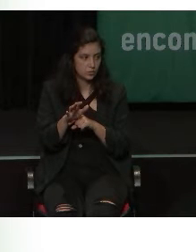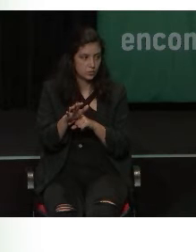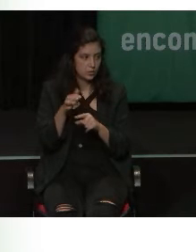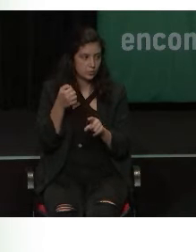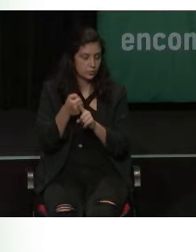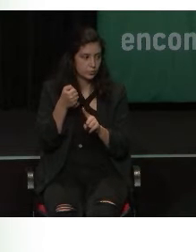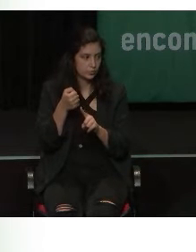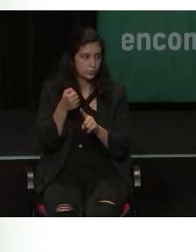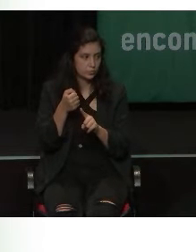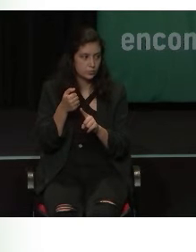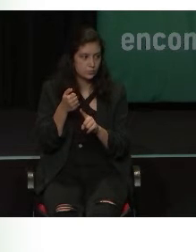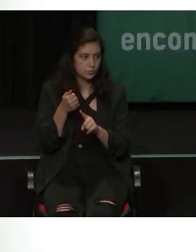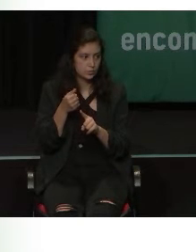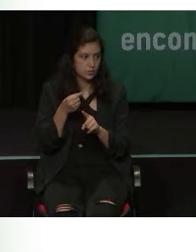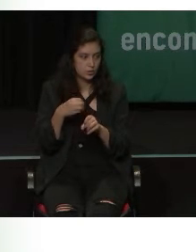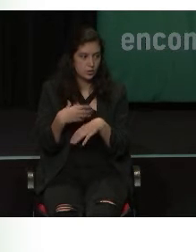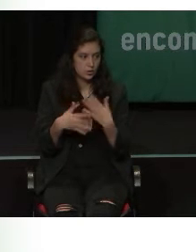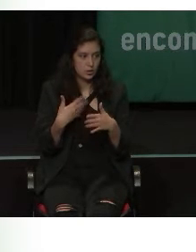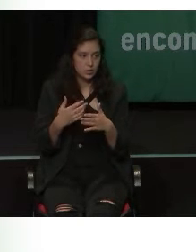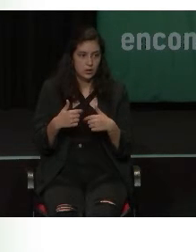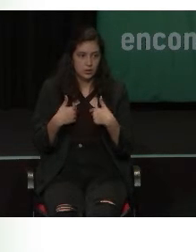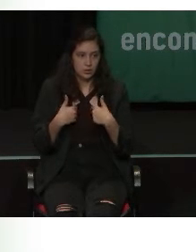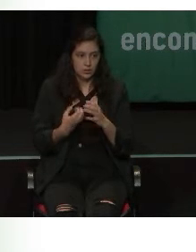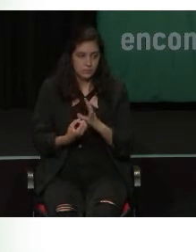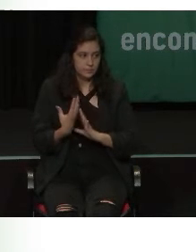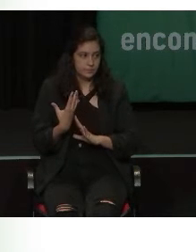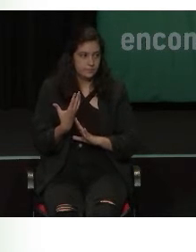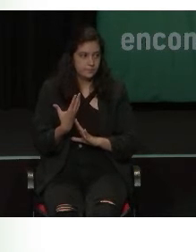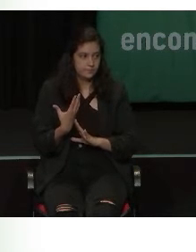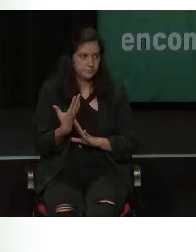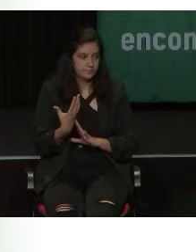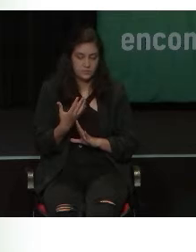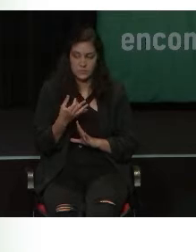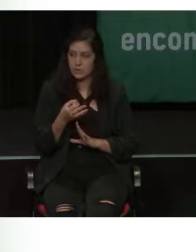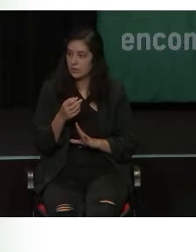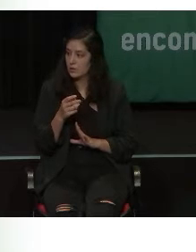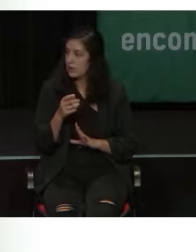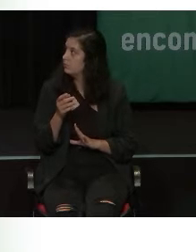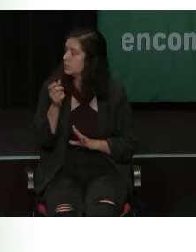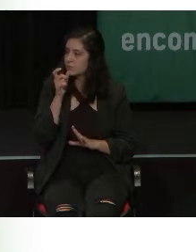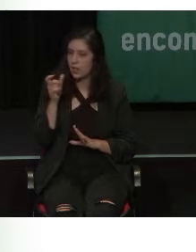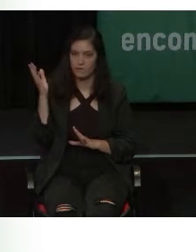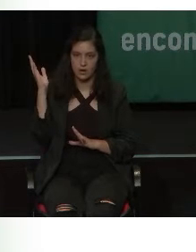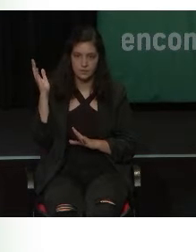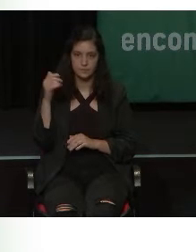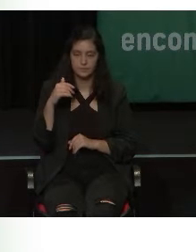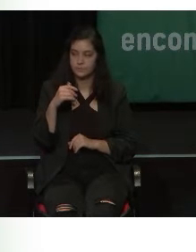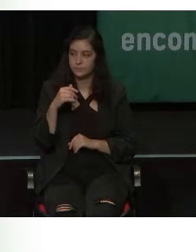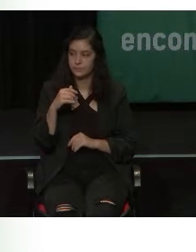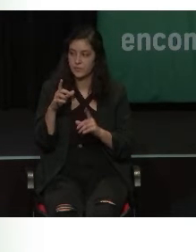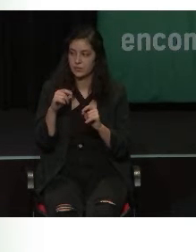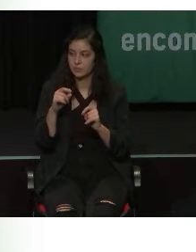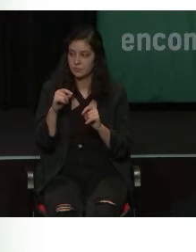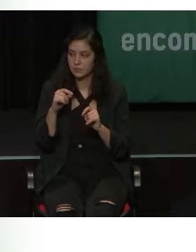competition with the auto-inducers produced by the Pseudomonas aeruginosa. Desta forma. It was